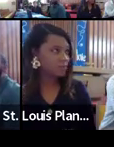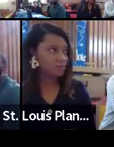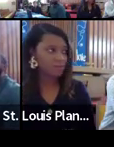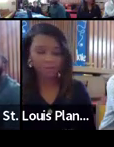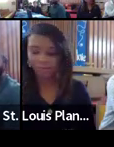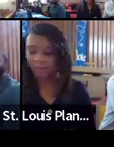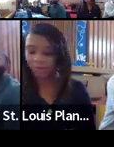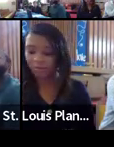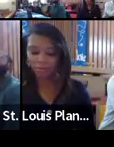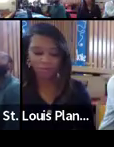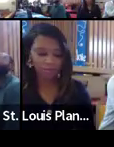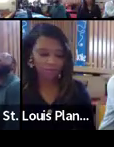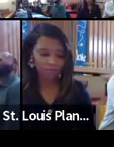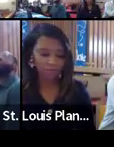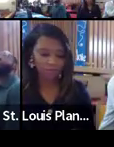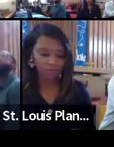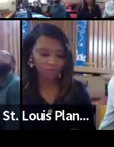Please.